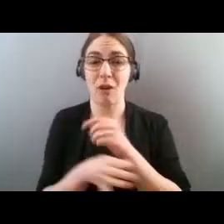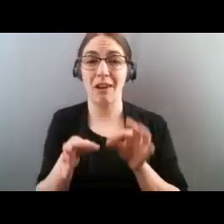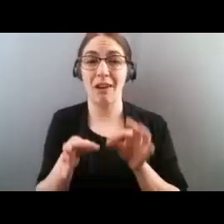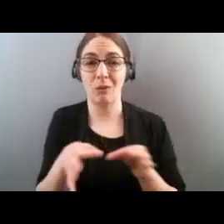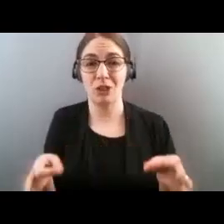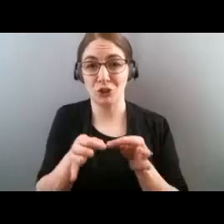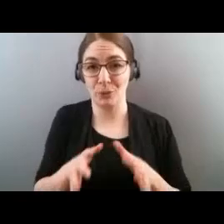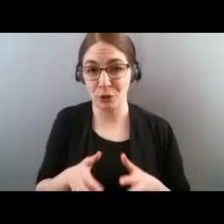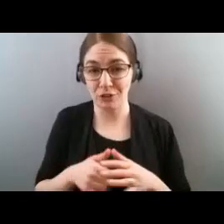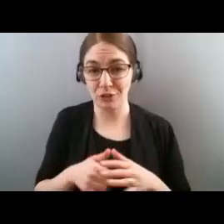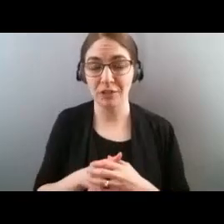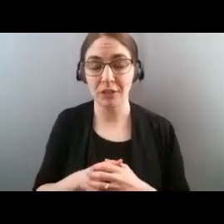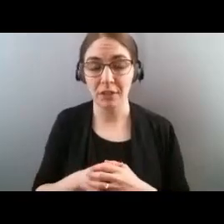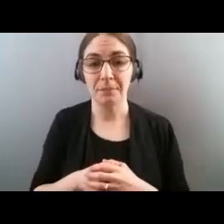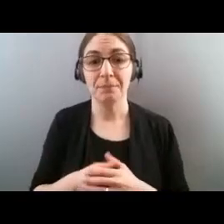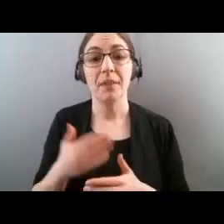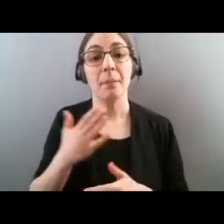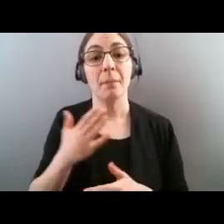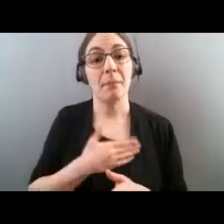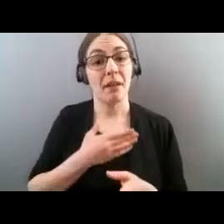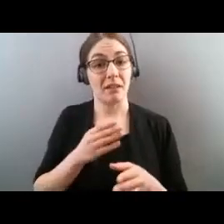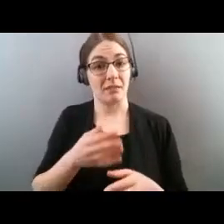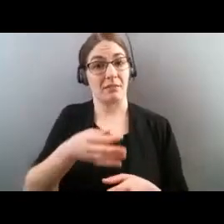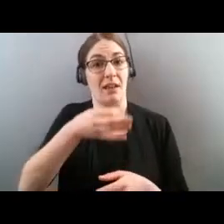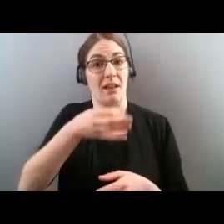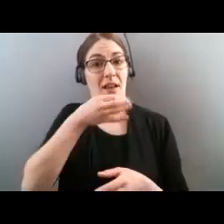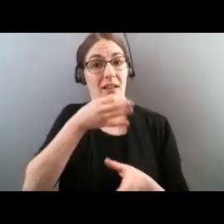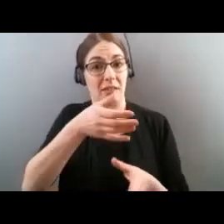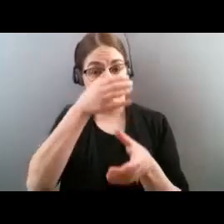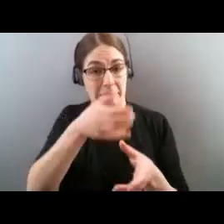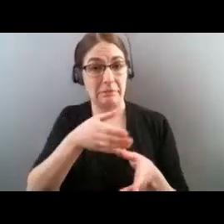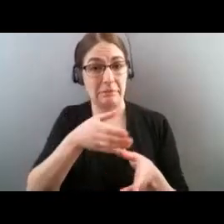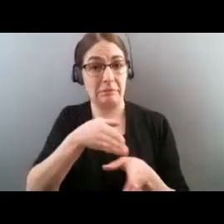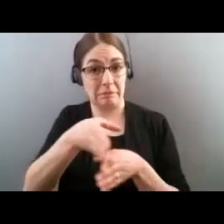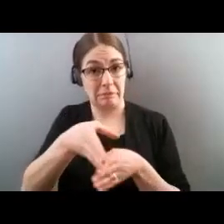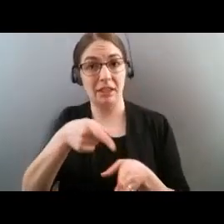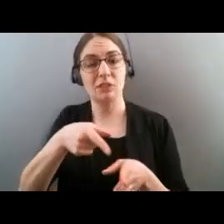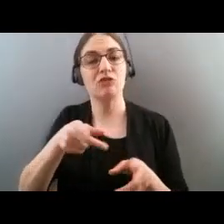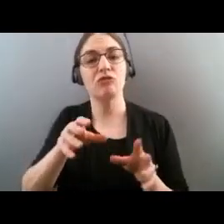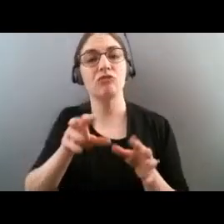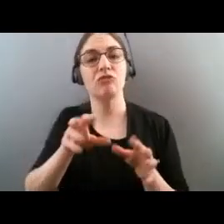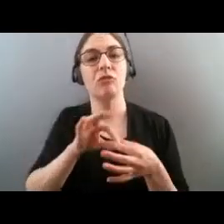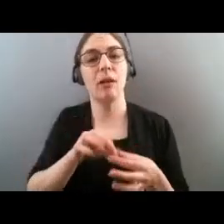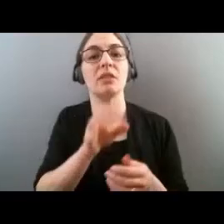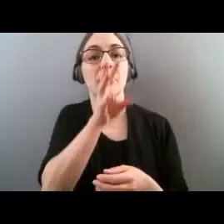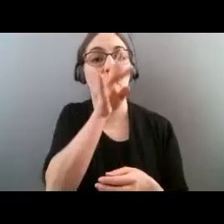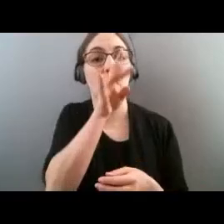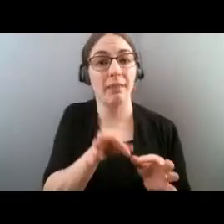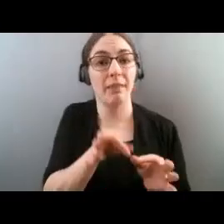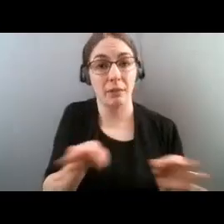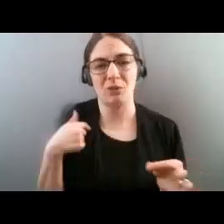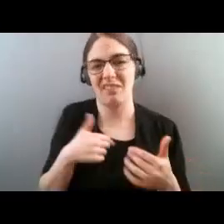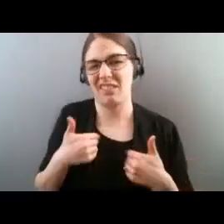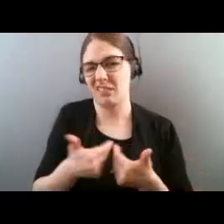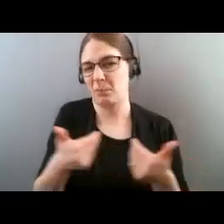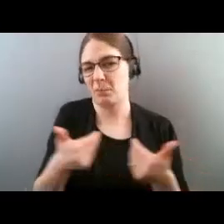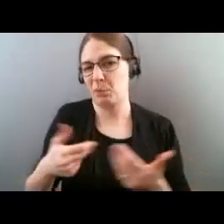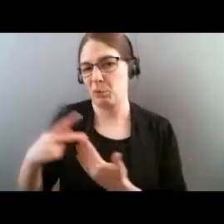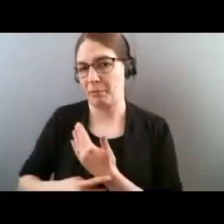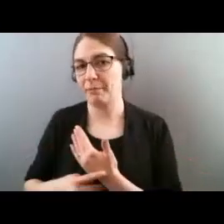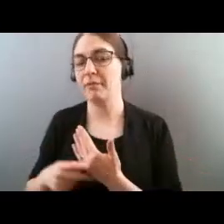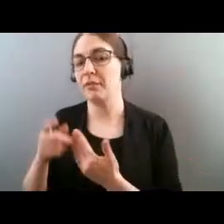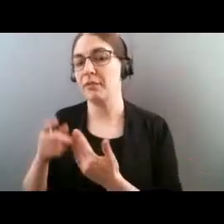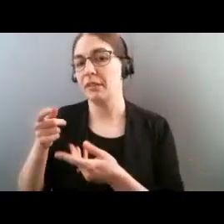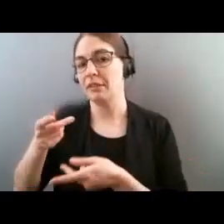So my subject matter expertise has to do primarily with spoken languages, and we have a separate program that